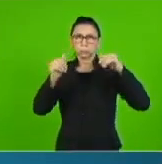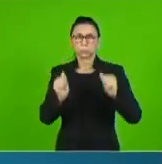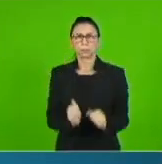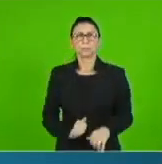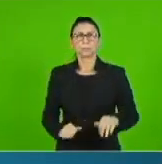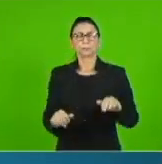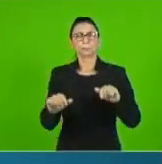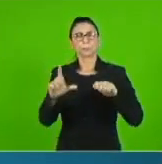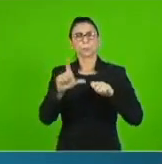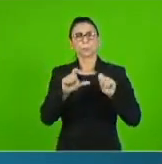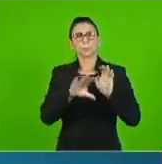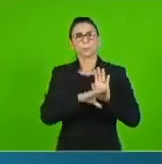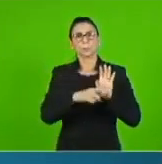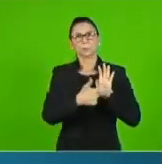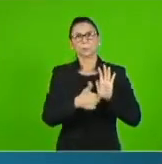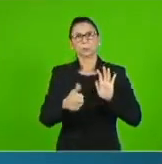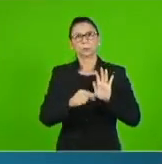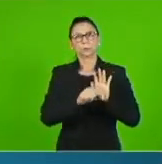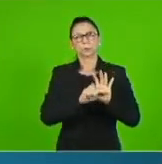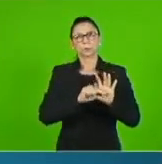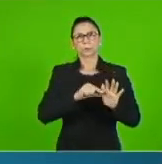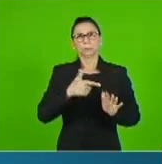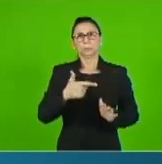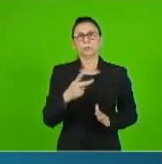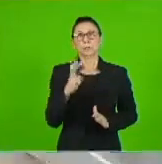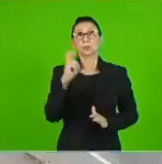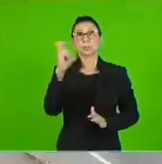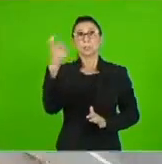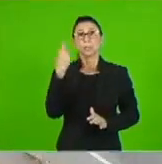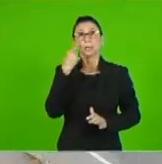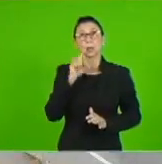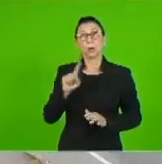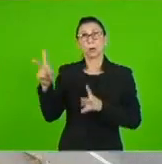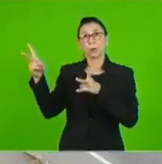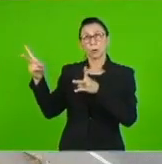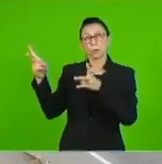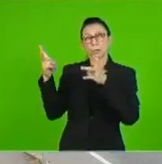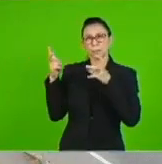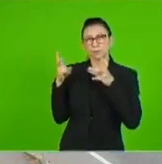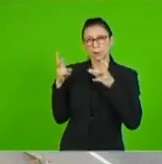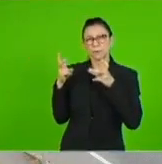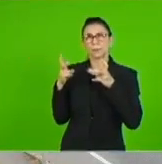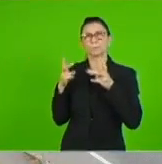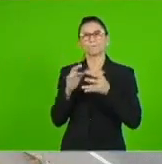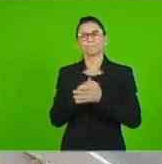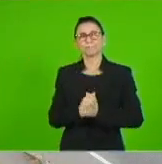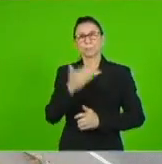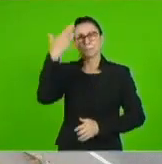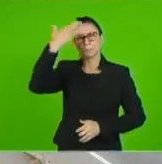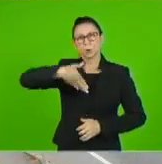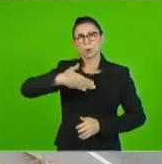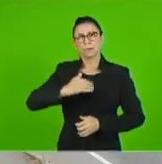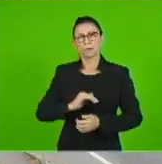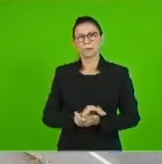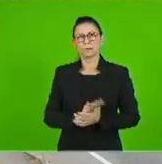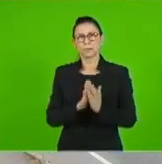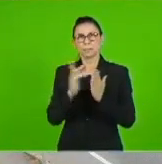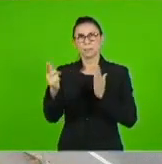roar of the sea and the waves. Luke 21, 25. The image that has been shown here proves